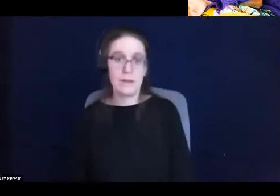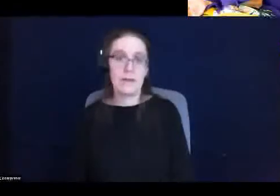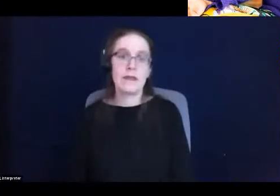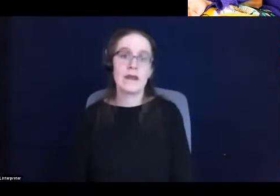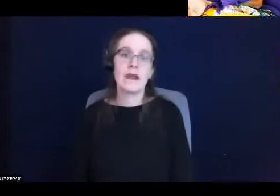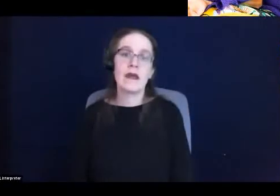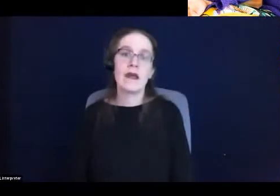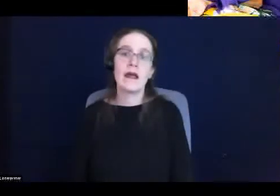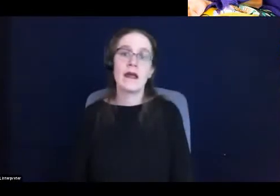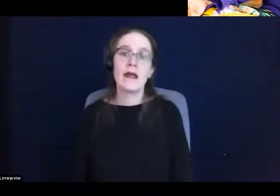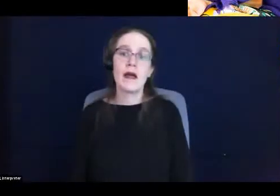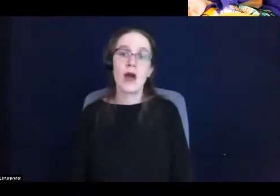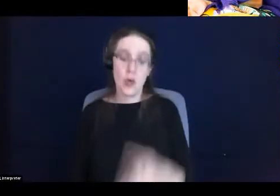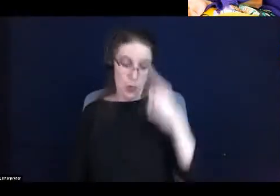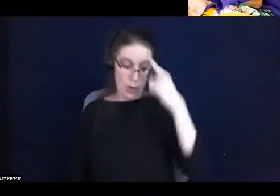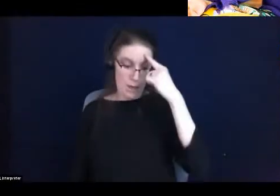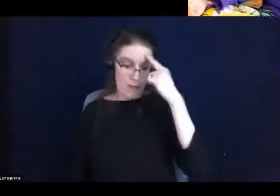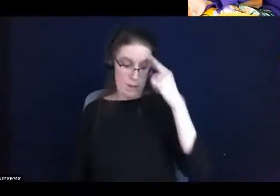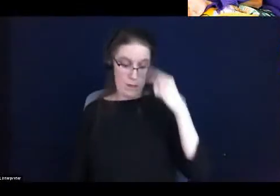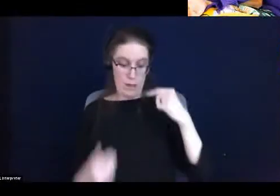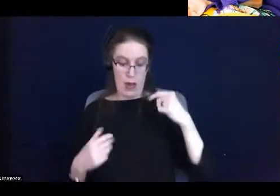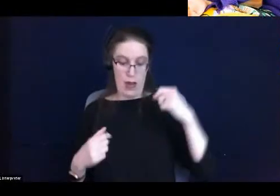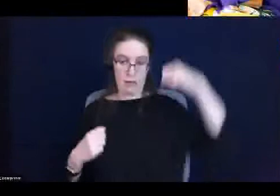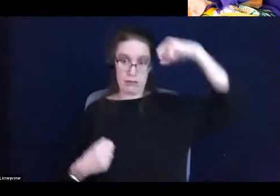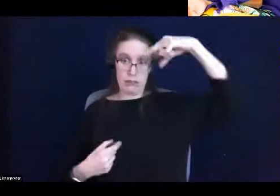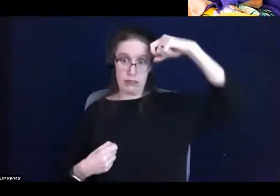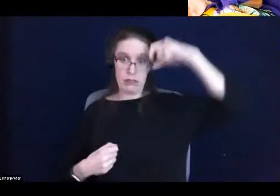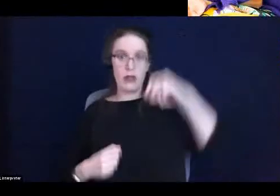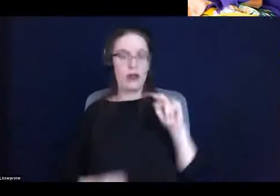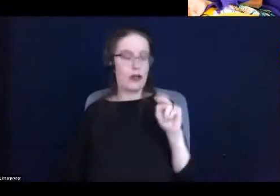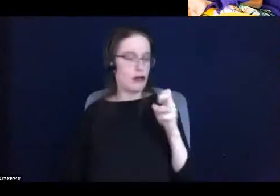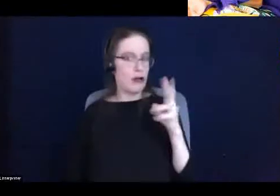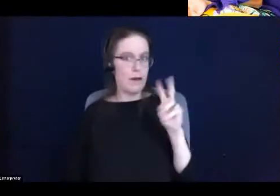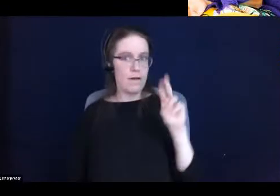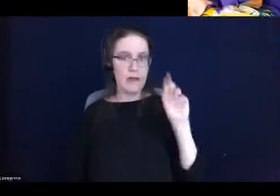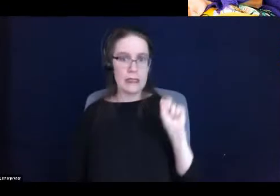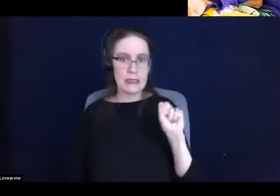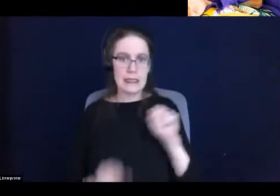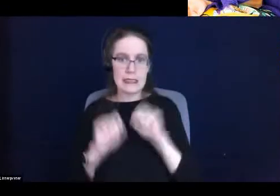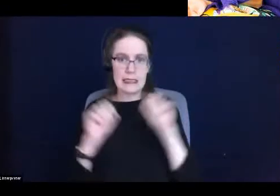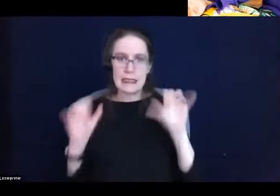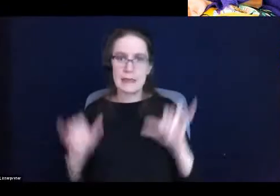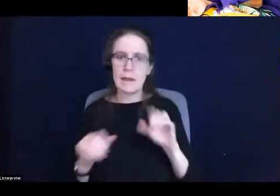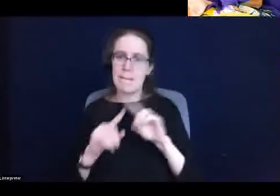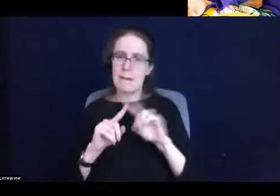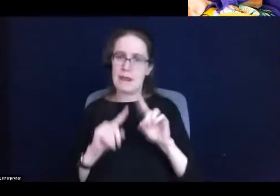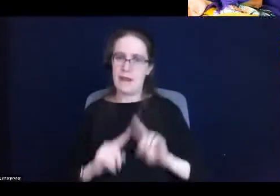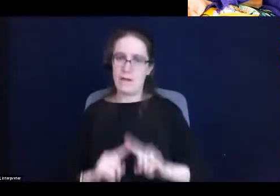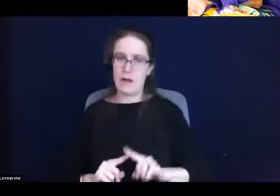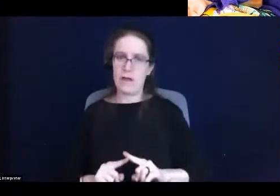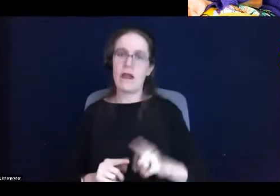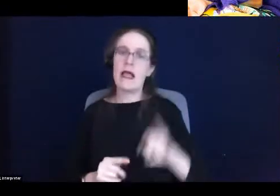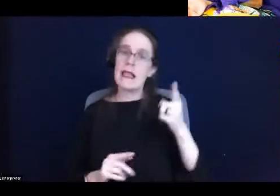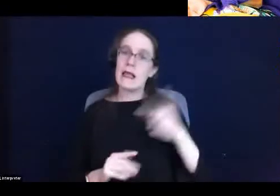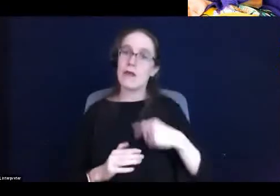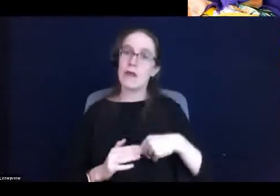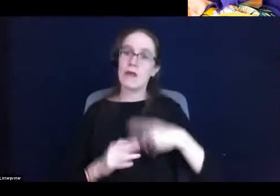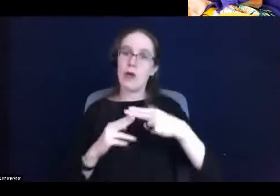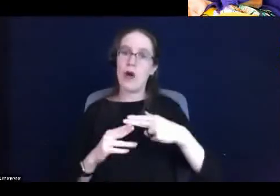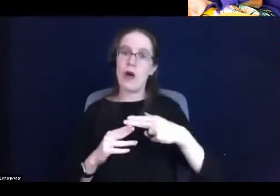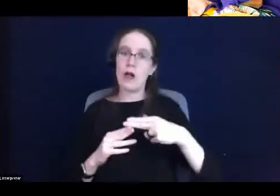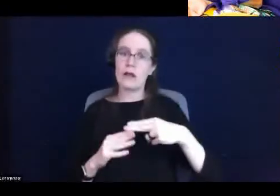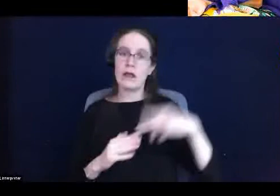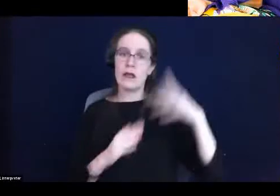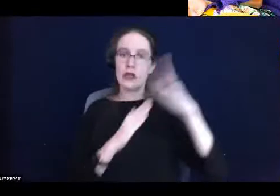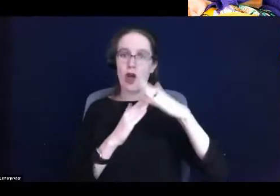regulate the nervous system that could be useful for survivors. So this one is called top-down regulation. This is